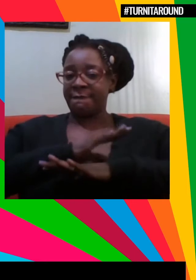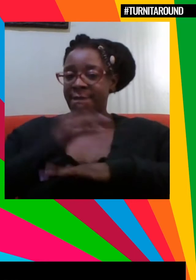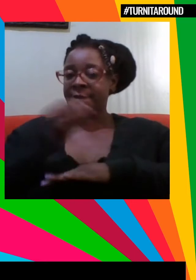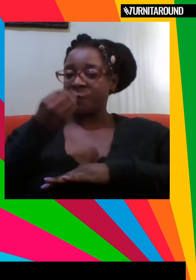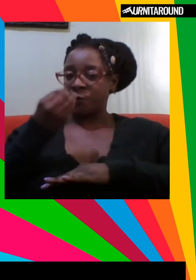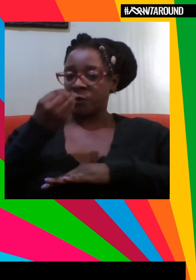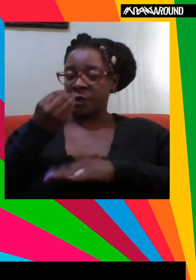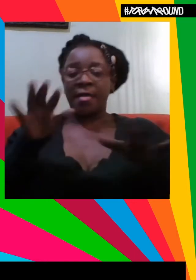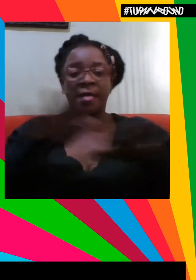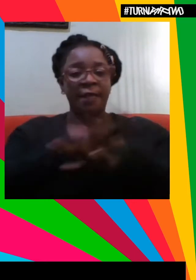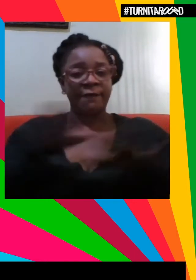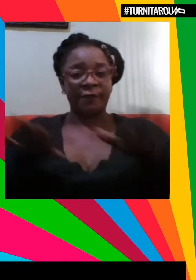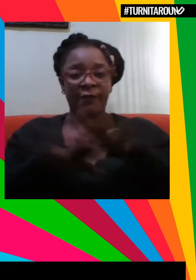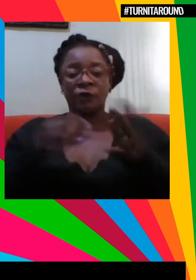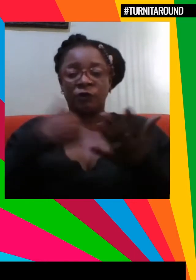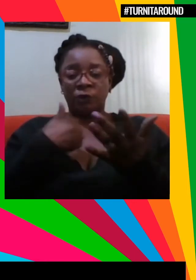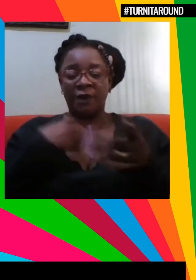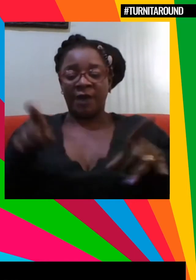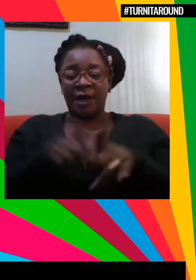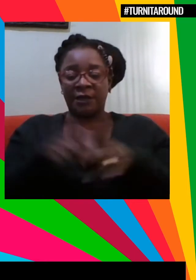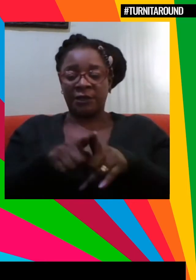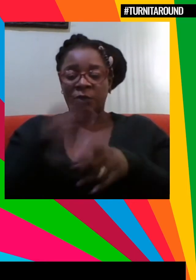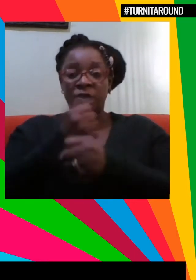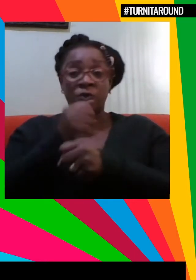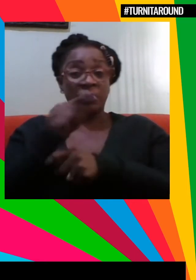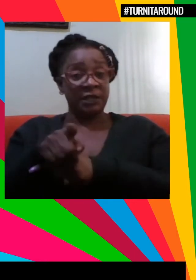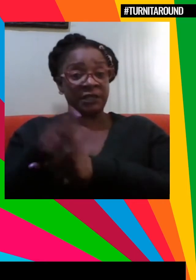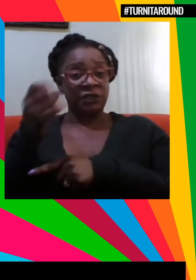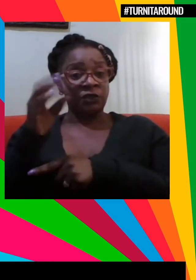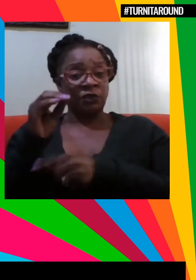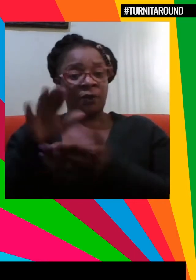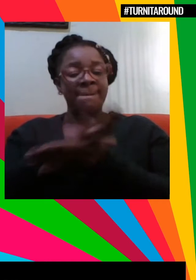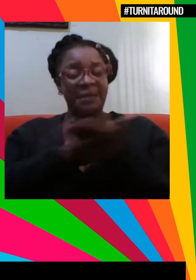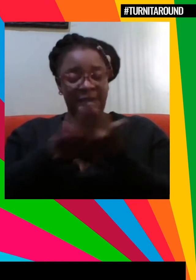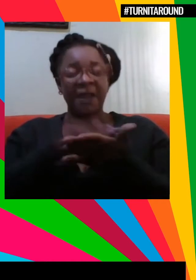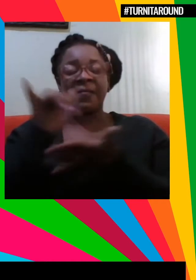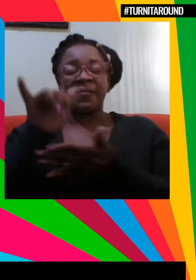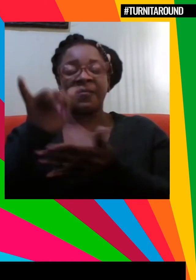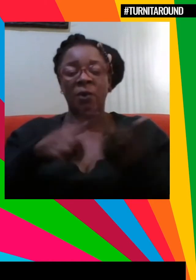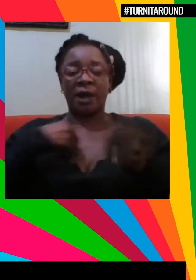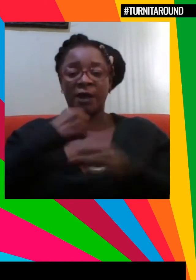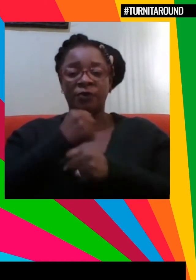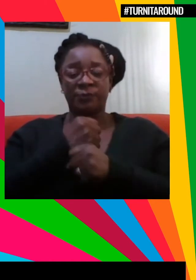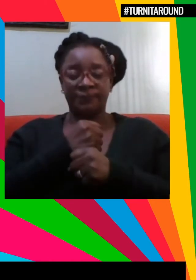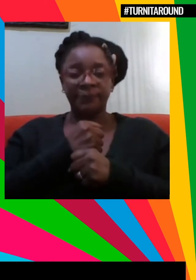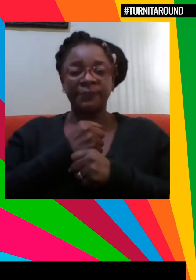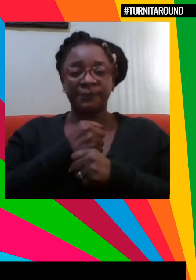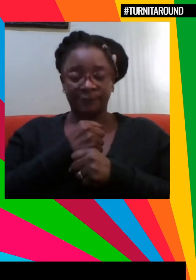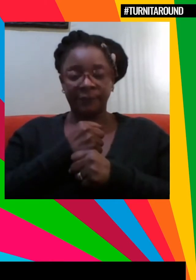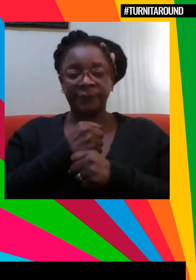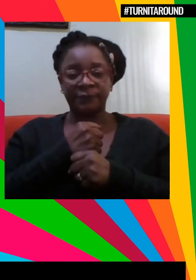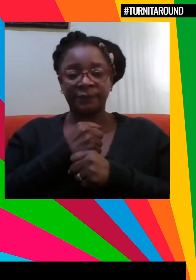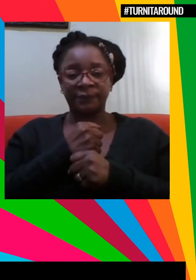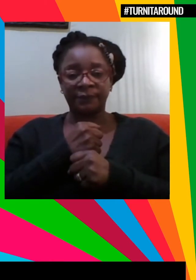them as we can to get this. So this is basically what I'm doing. Wow. So you're really coming in